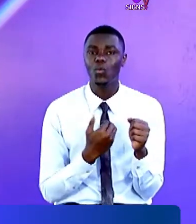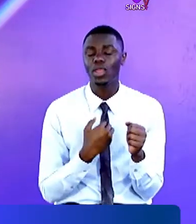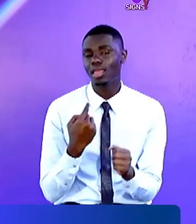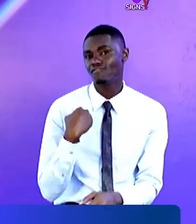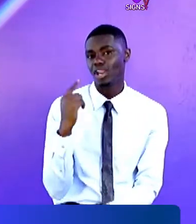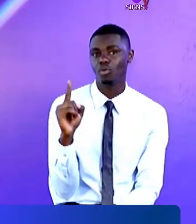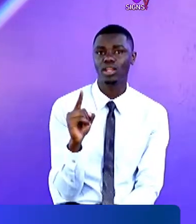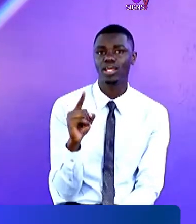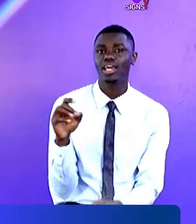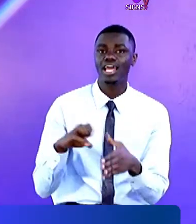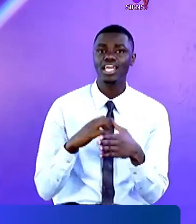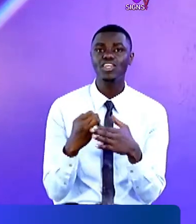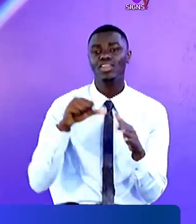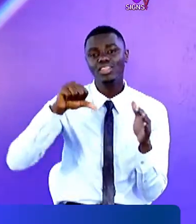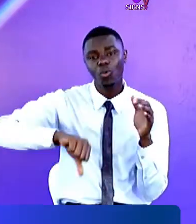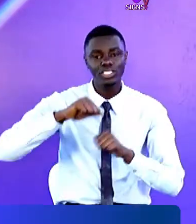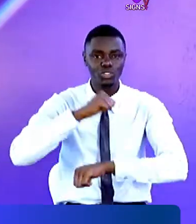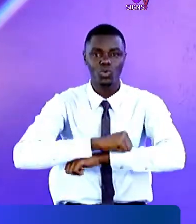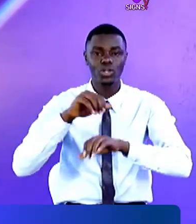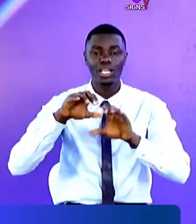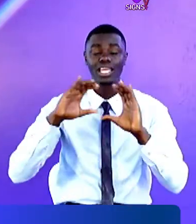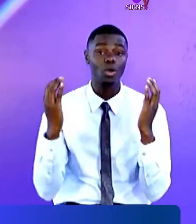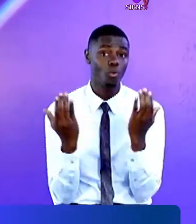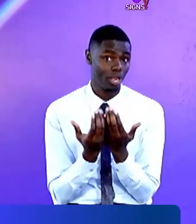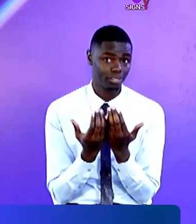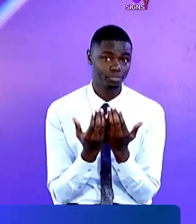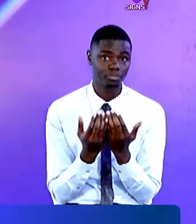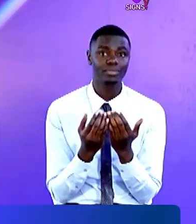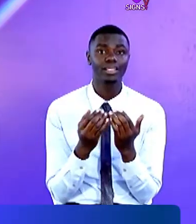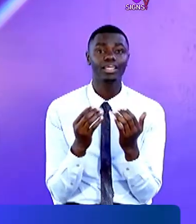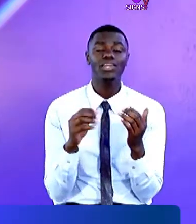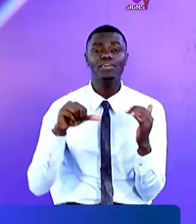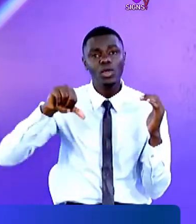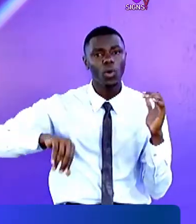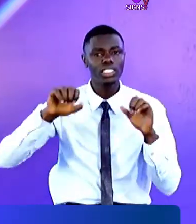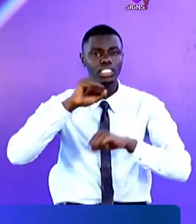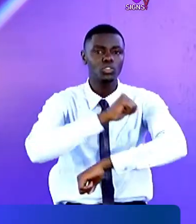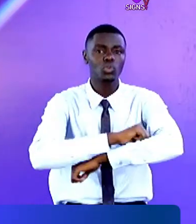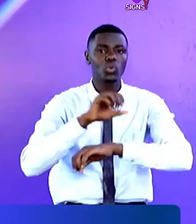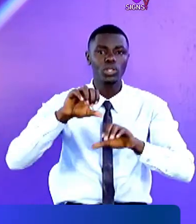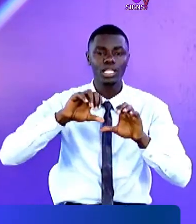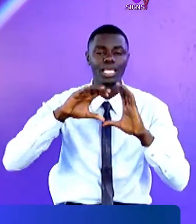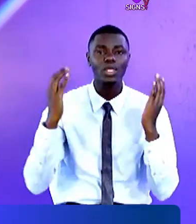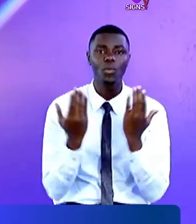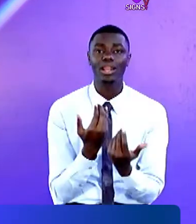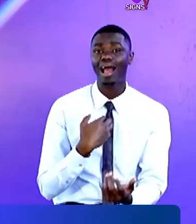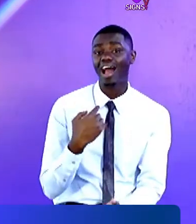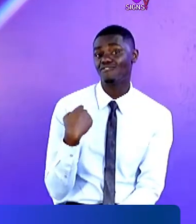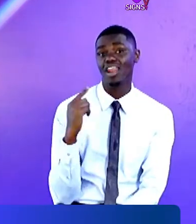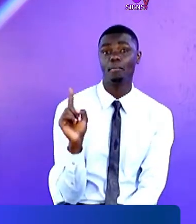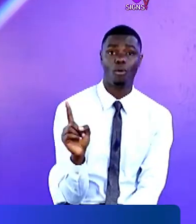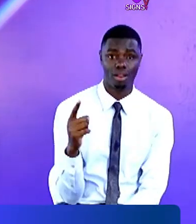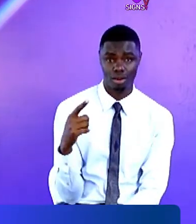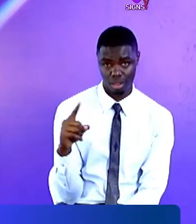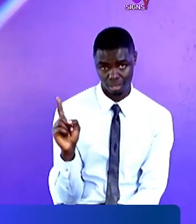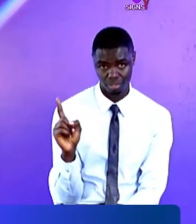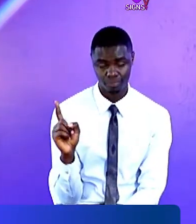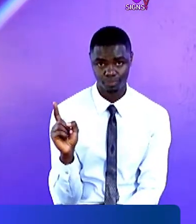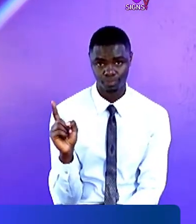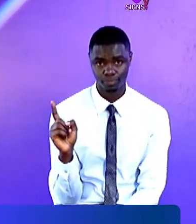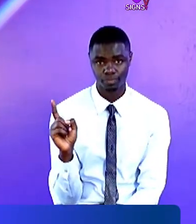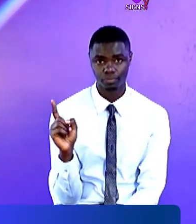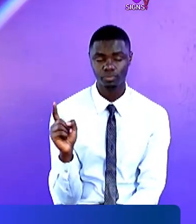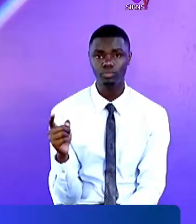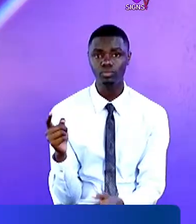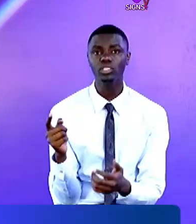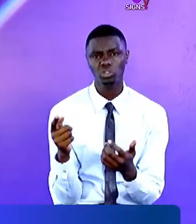the worst school in the world, even the worst school in the world has number one in that school. So